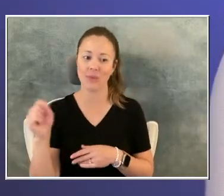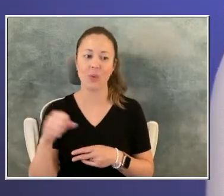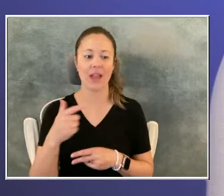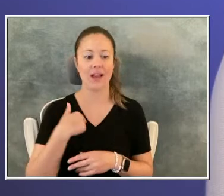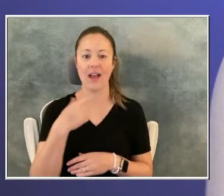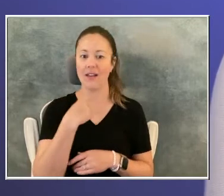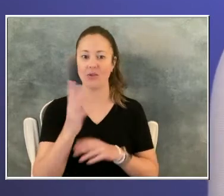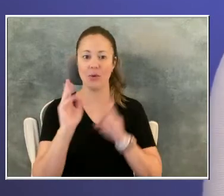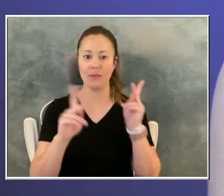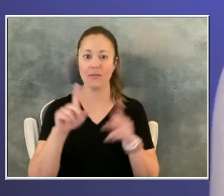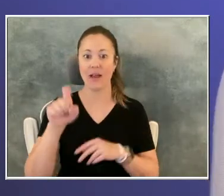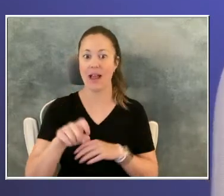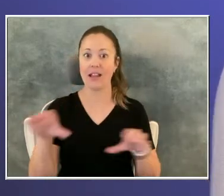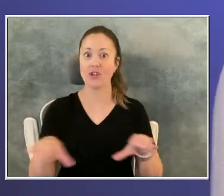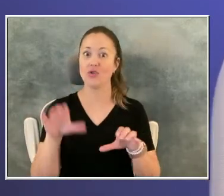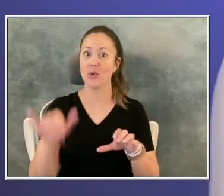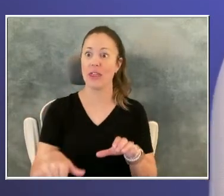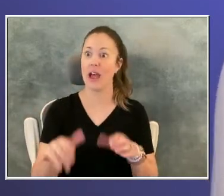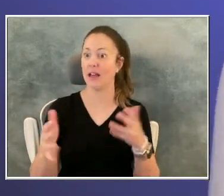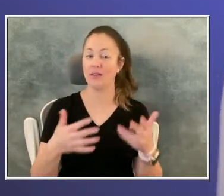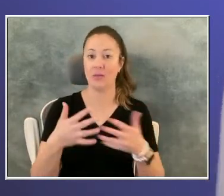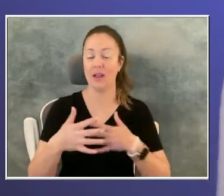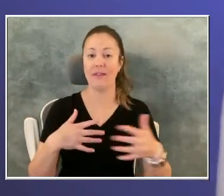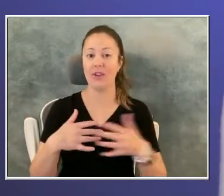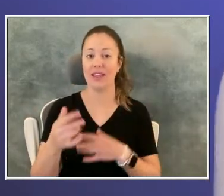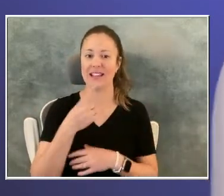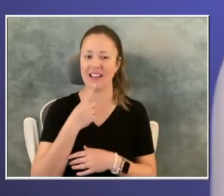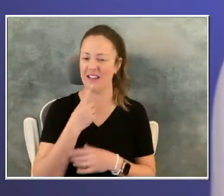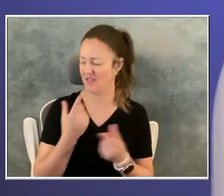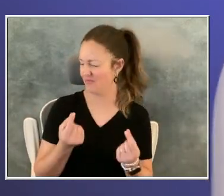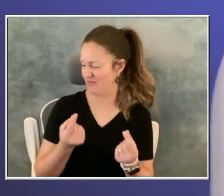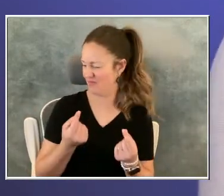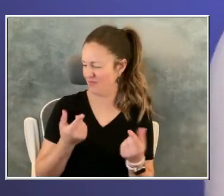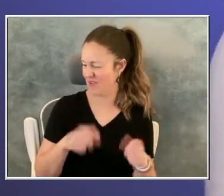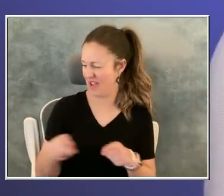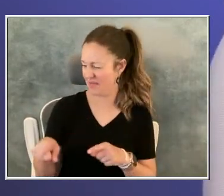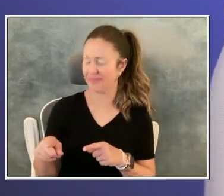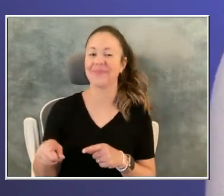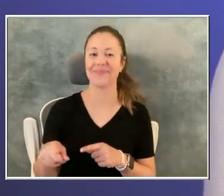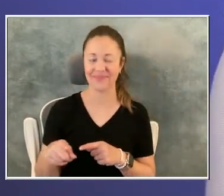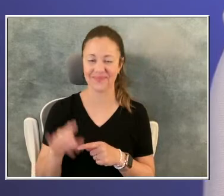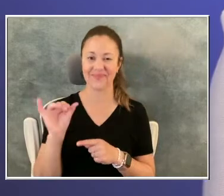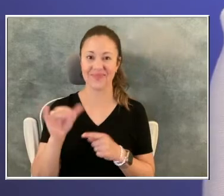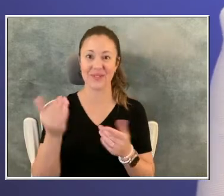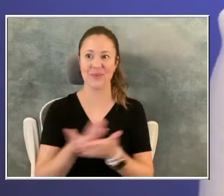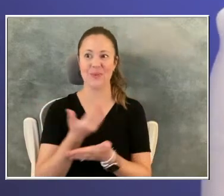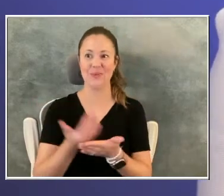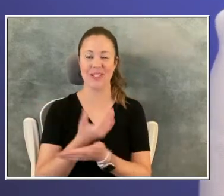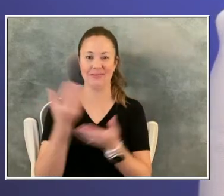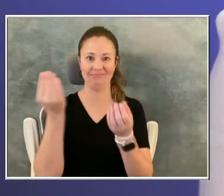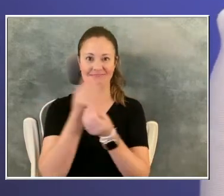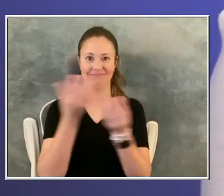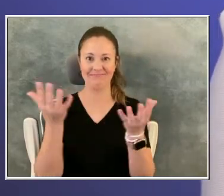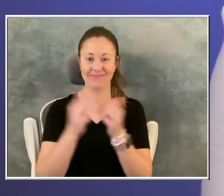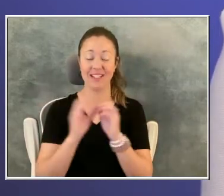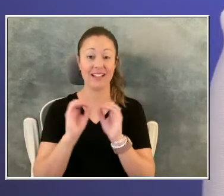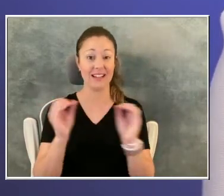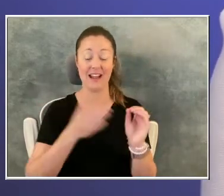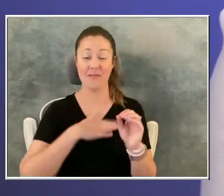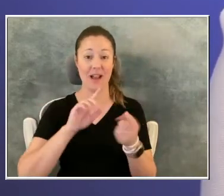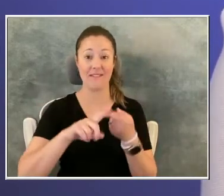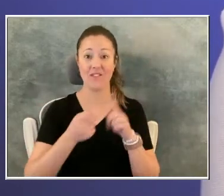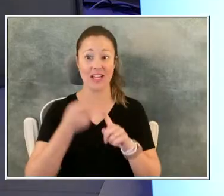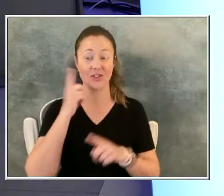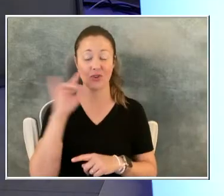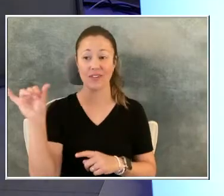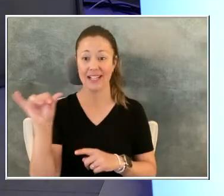just on the way to get it done or whatever, they're like, what do you have? And so because it is, I don't think any of my friends had even heard of it either. Like, so. What